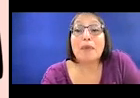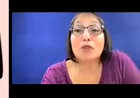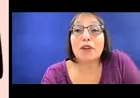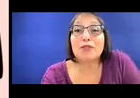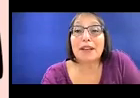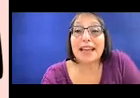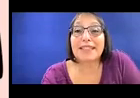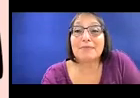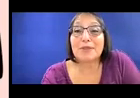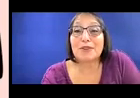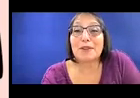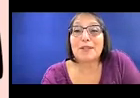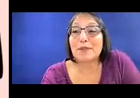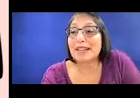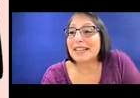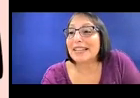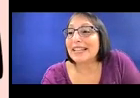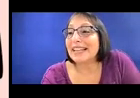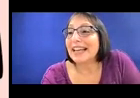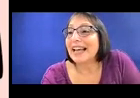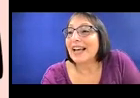Yes, I am sharing screen. Yes, I'm still sharing my screen.